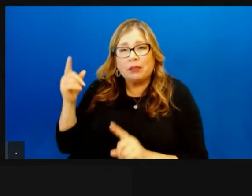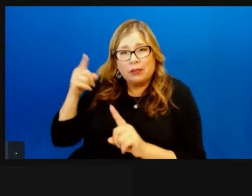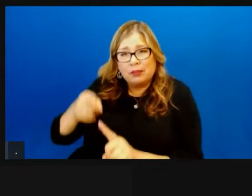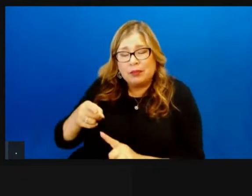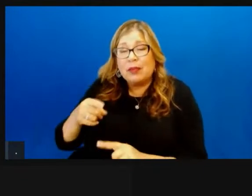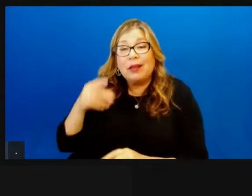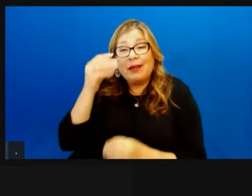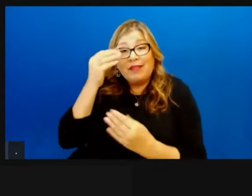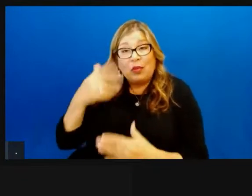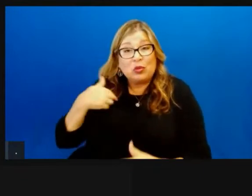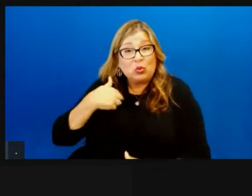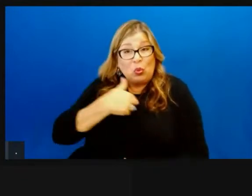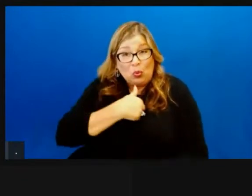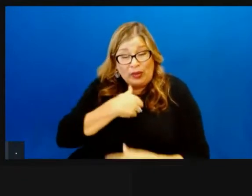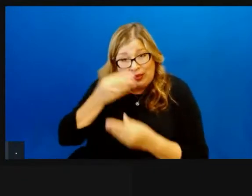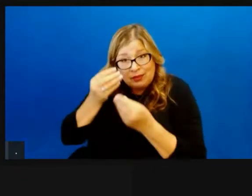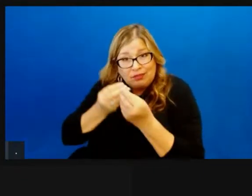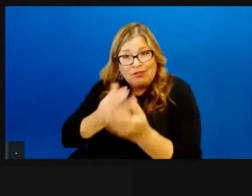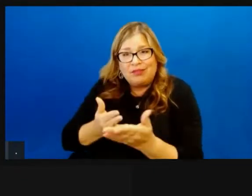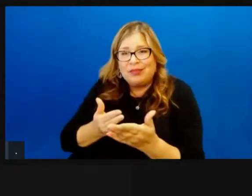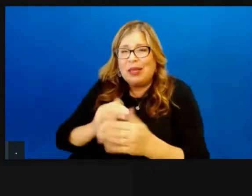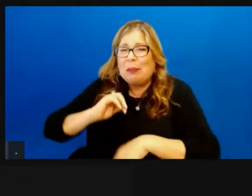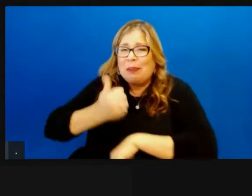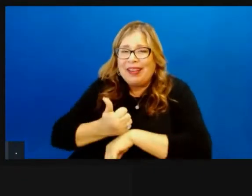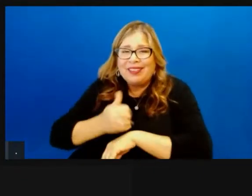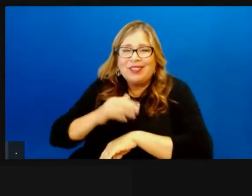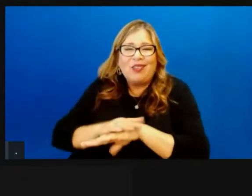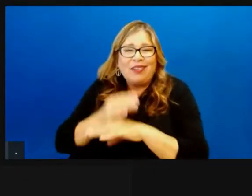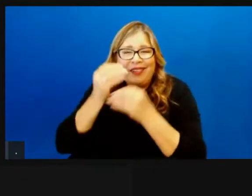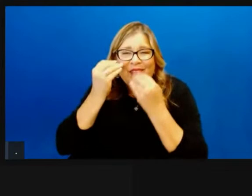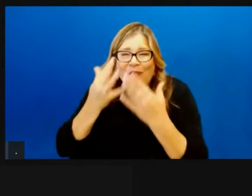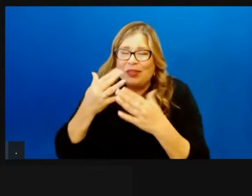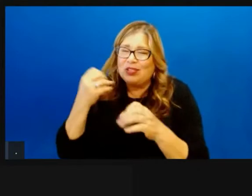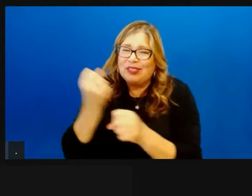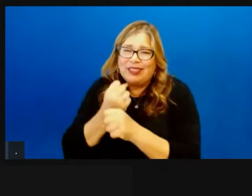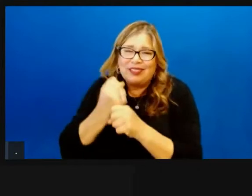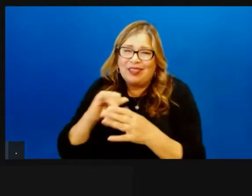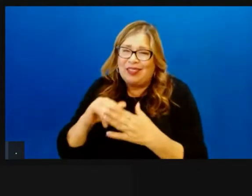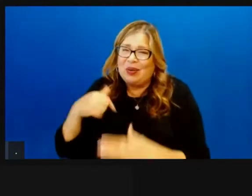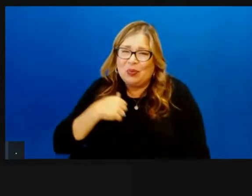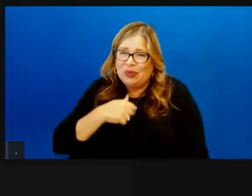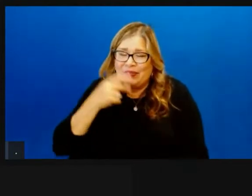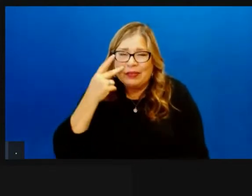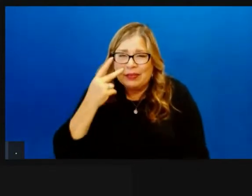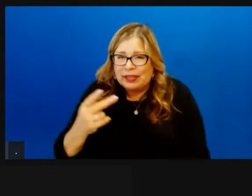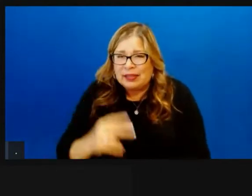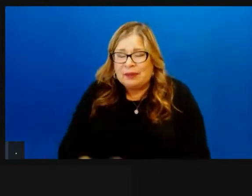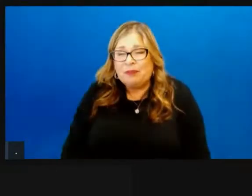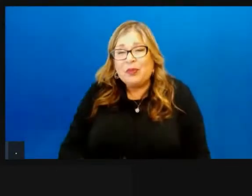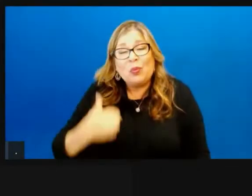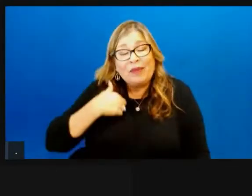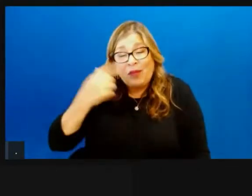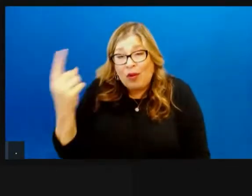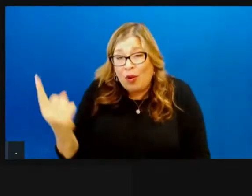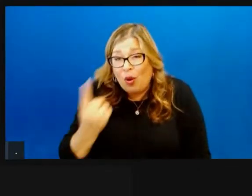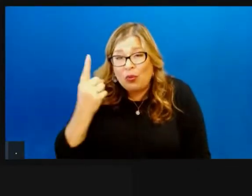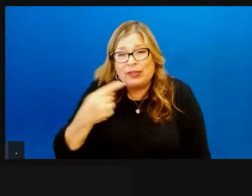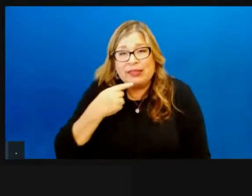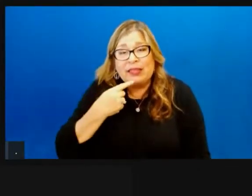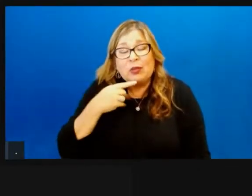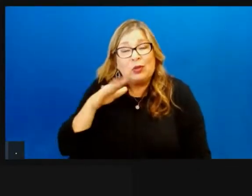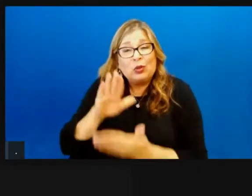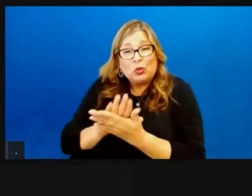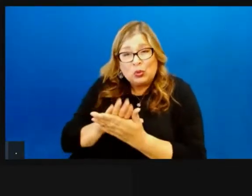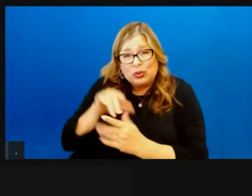see. We've always said that schools are an important area to protect and support. They